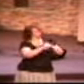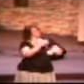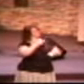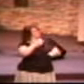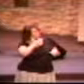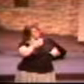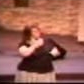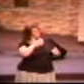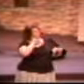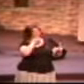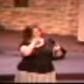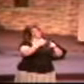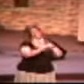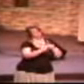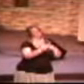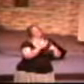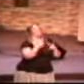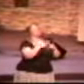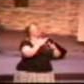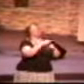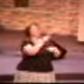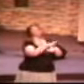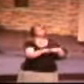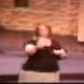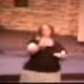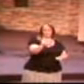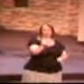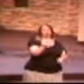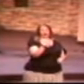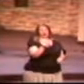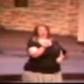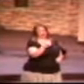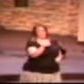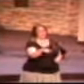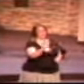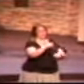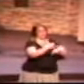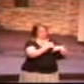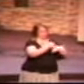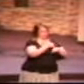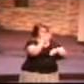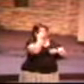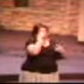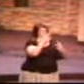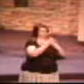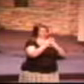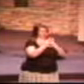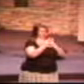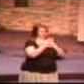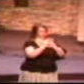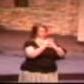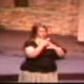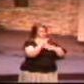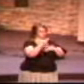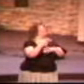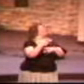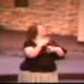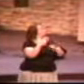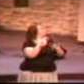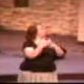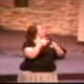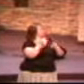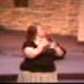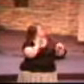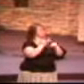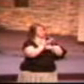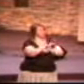perspective. I then traveled to Alcatraz Island to look at the prison and penitentiary which held